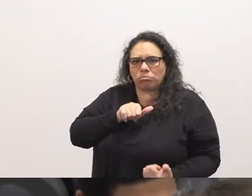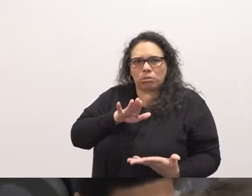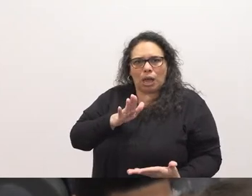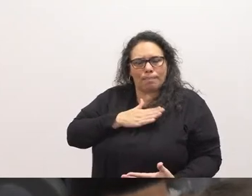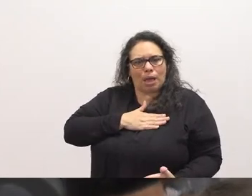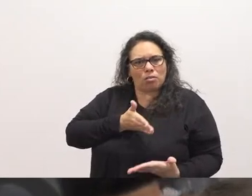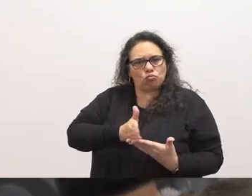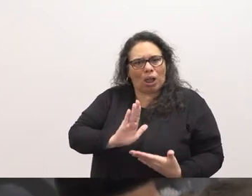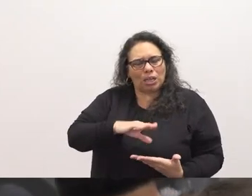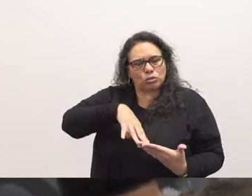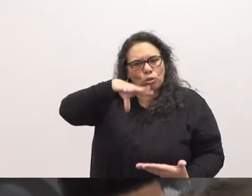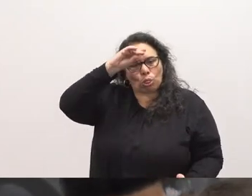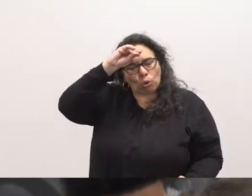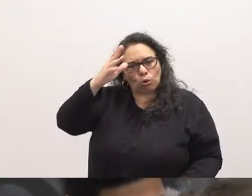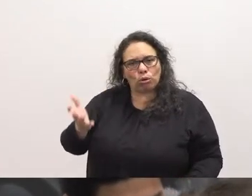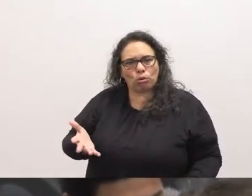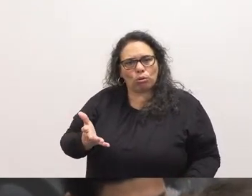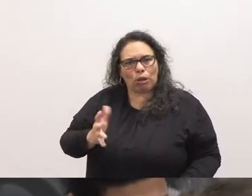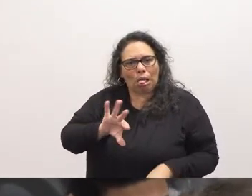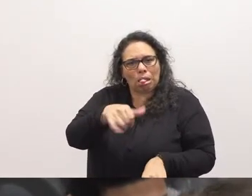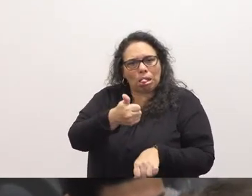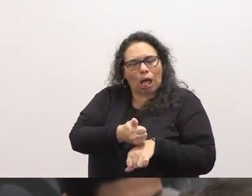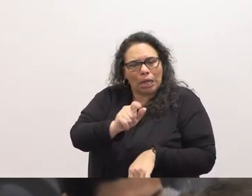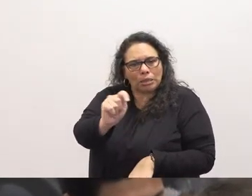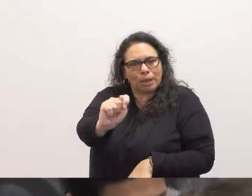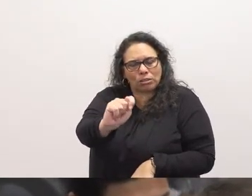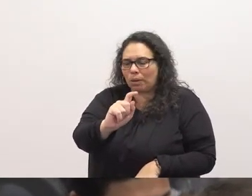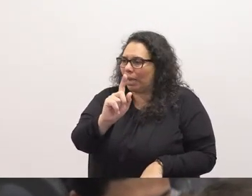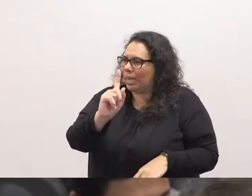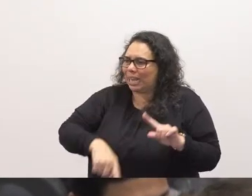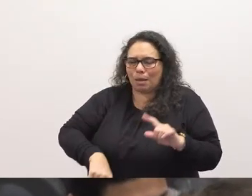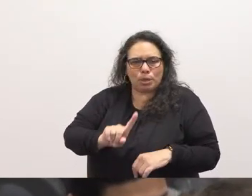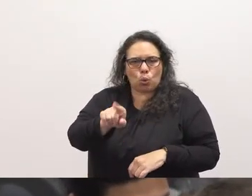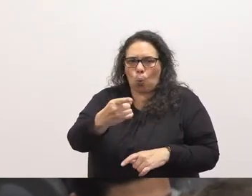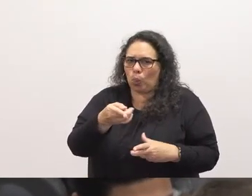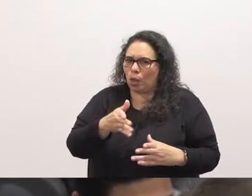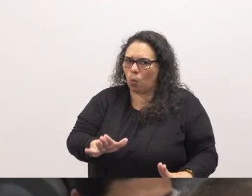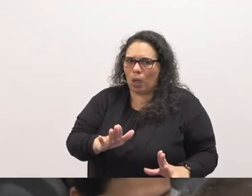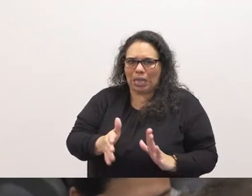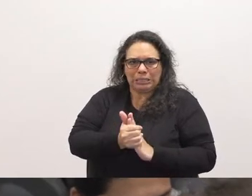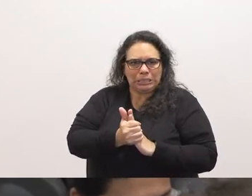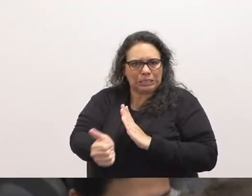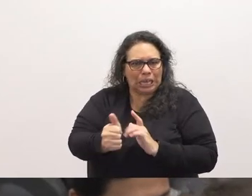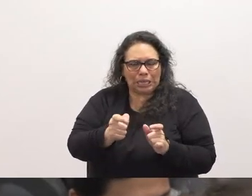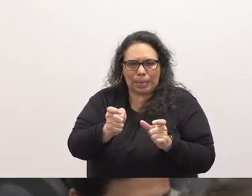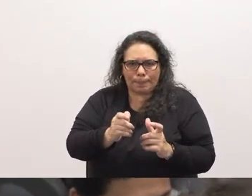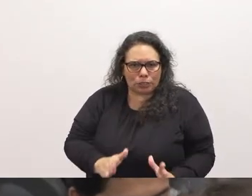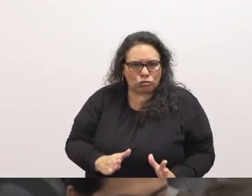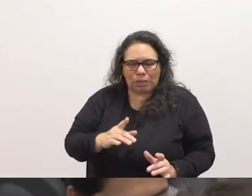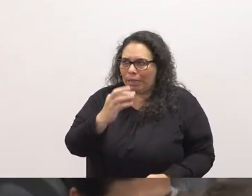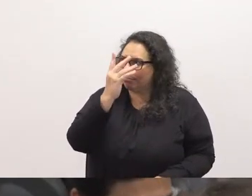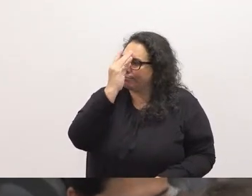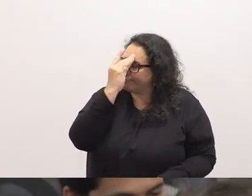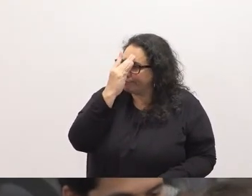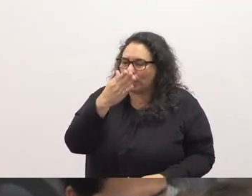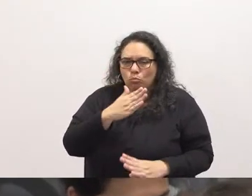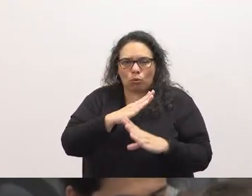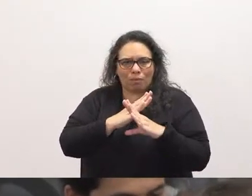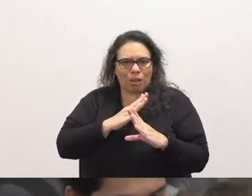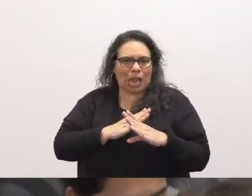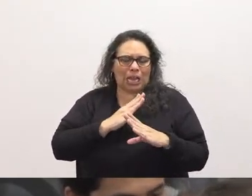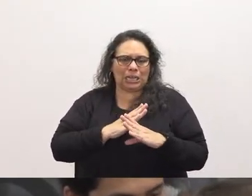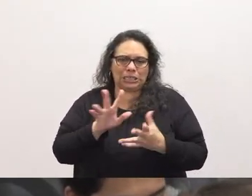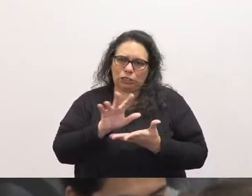right to learn. Locking the bathrooms cannot be the only way our skilled administrators can think of to prevent them from